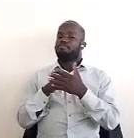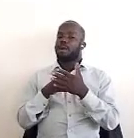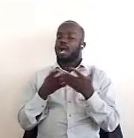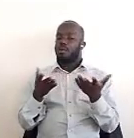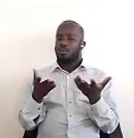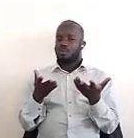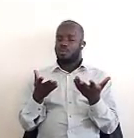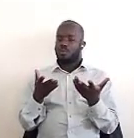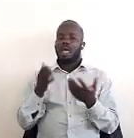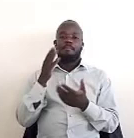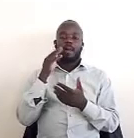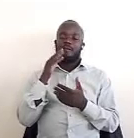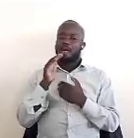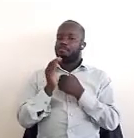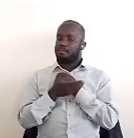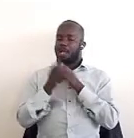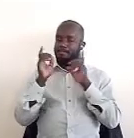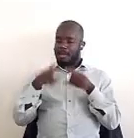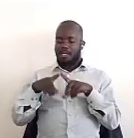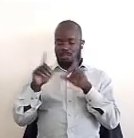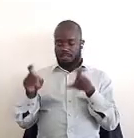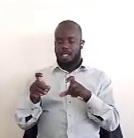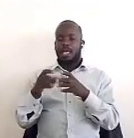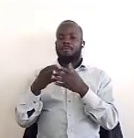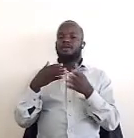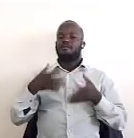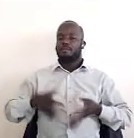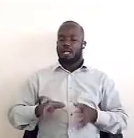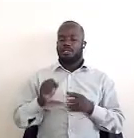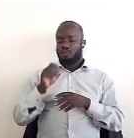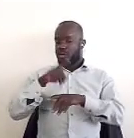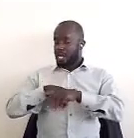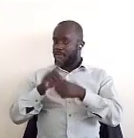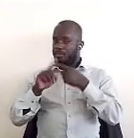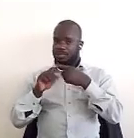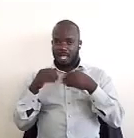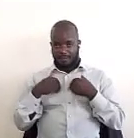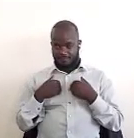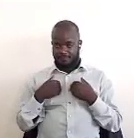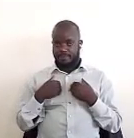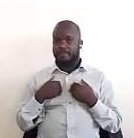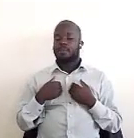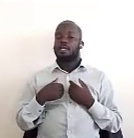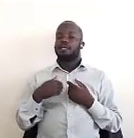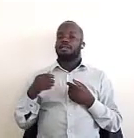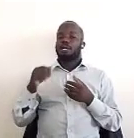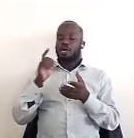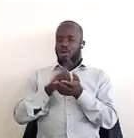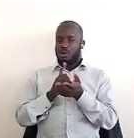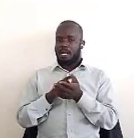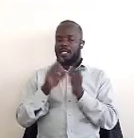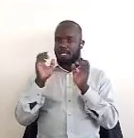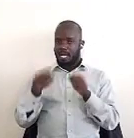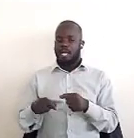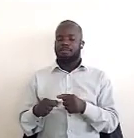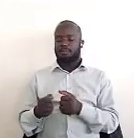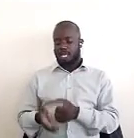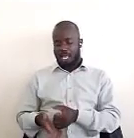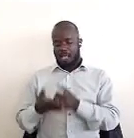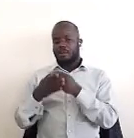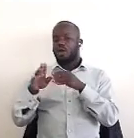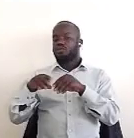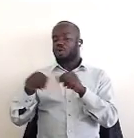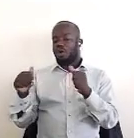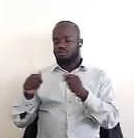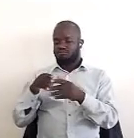breastfeeding. Prevention. Pregnant mothers should be tested before giving birth, so that if found positive for HIV, doctors can